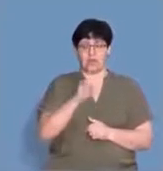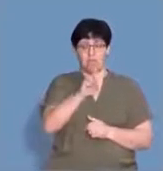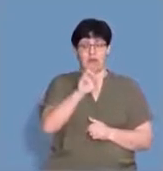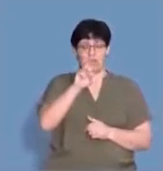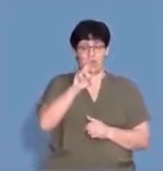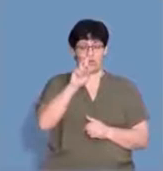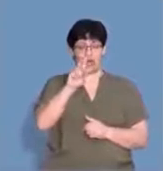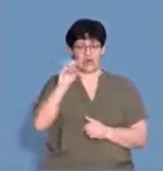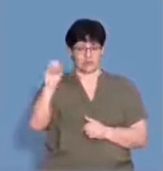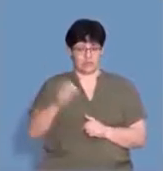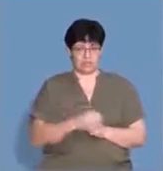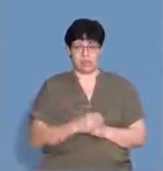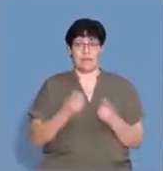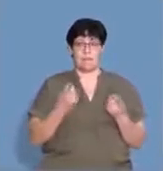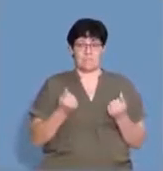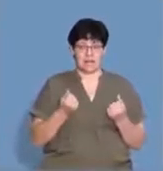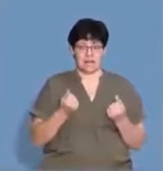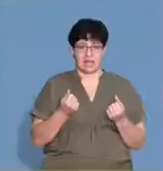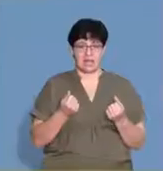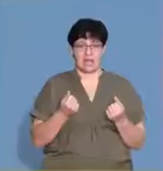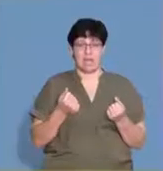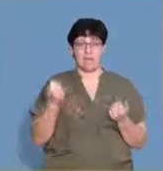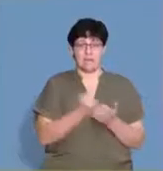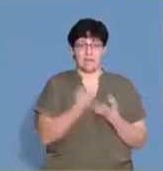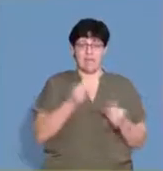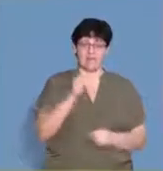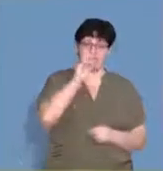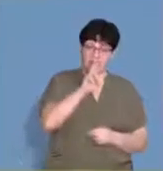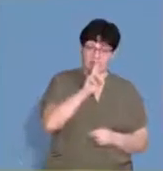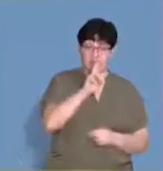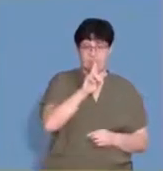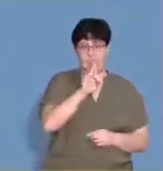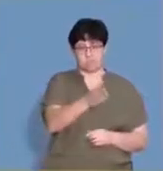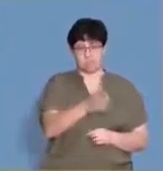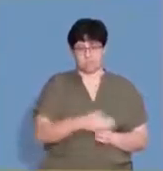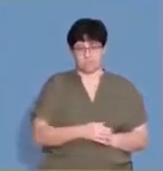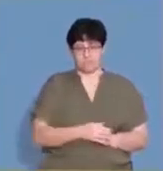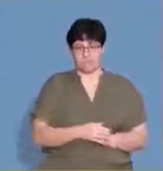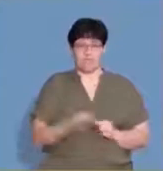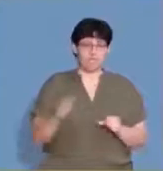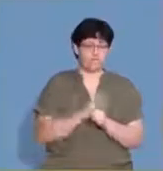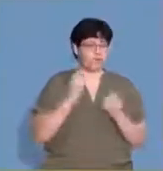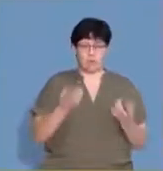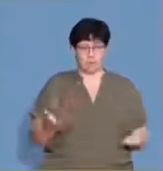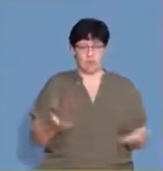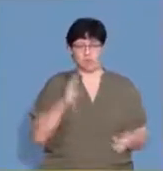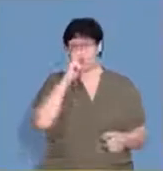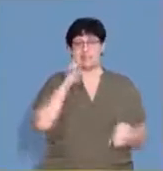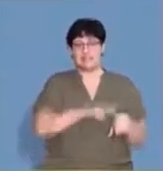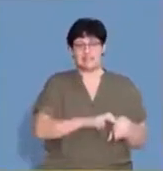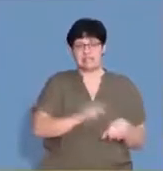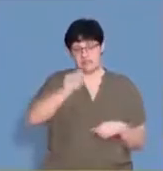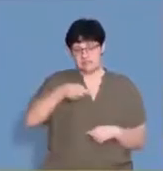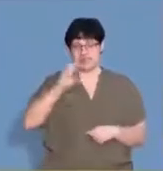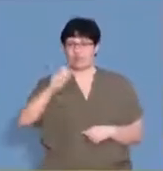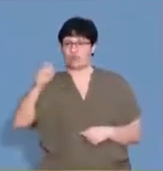Rand. Remember it, money has to have a Rand in front of it. If it's a whole number like this, you don't need to put your